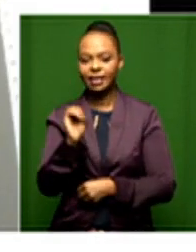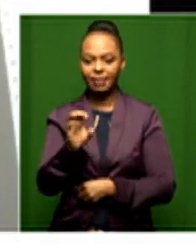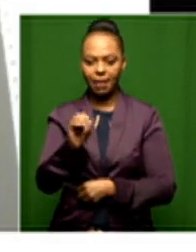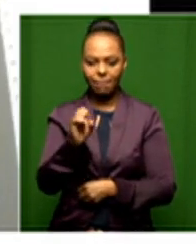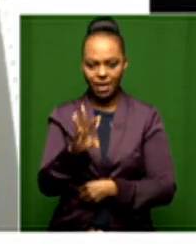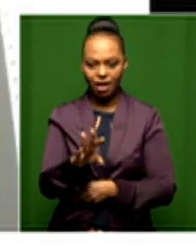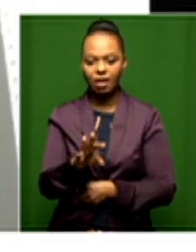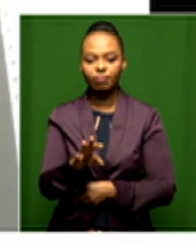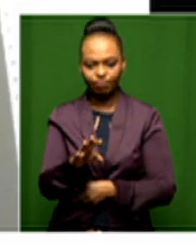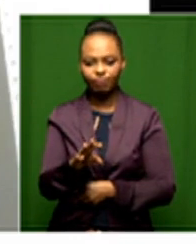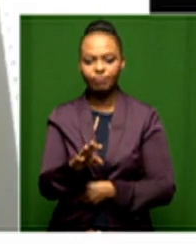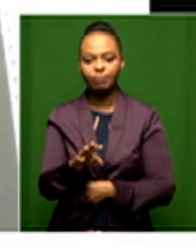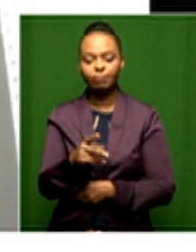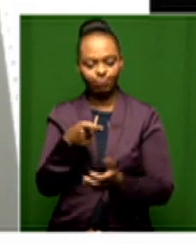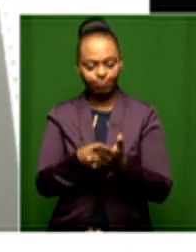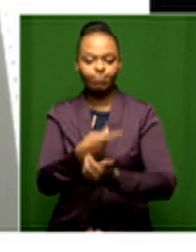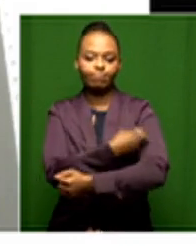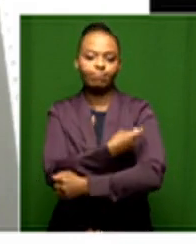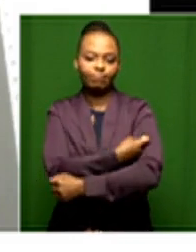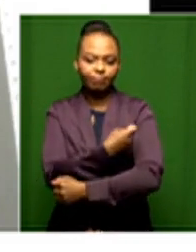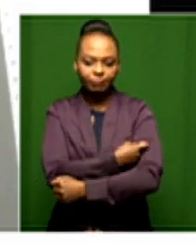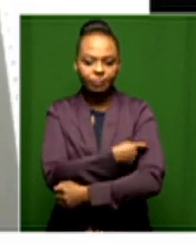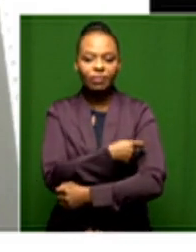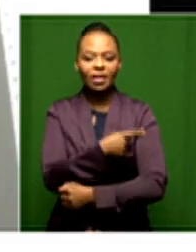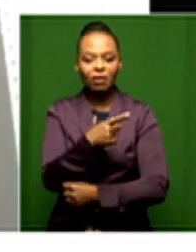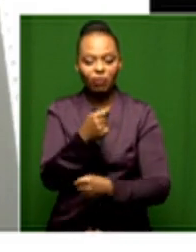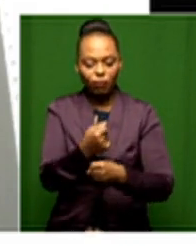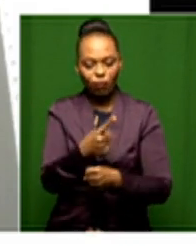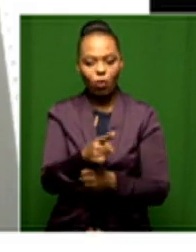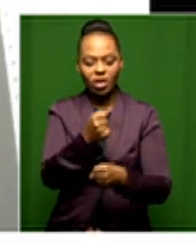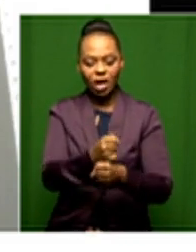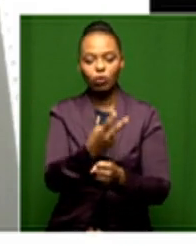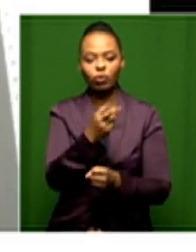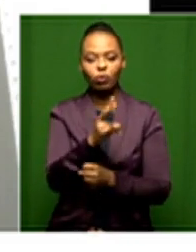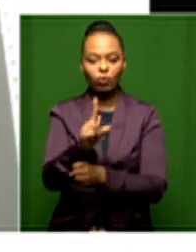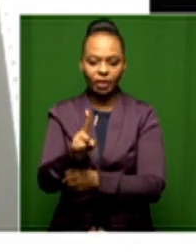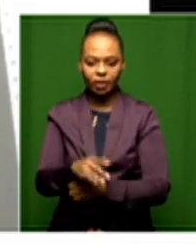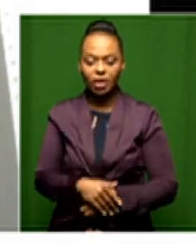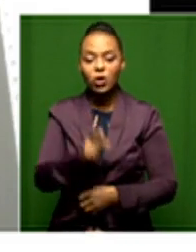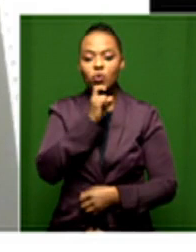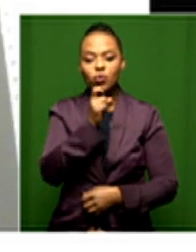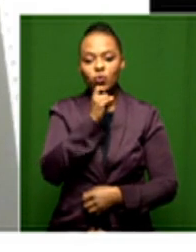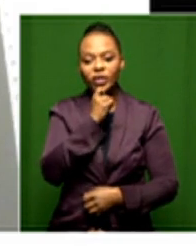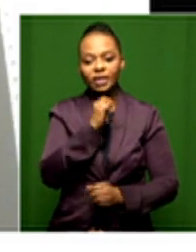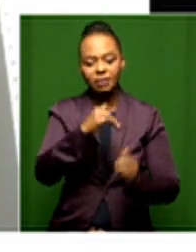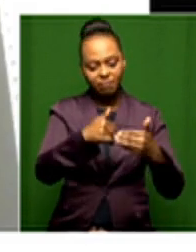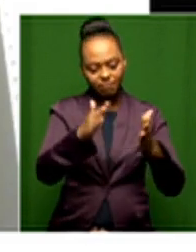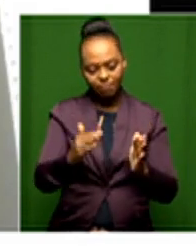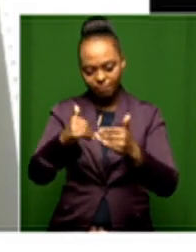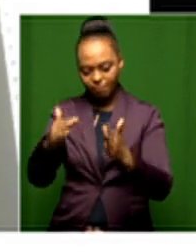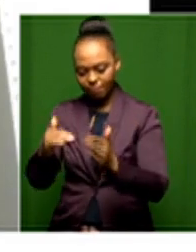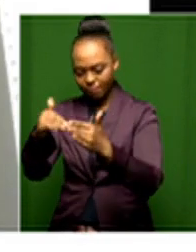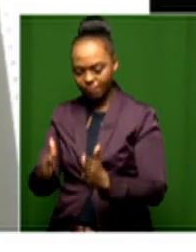September, when we determined our benefits for 2021. We did use benchmarking. Remember, the vaccine for COVID is not the